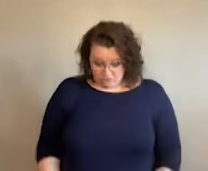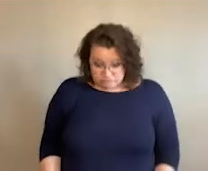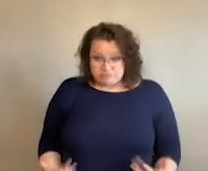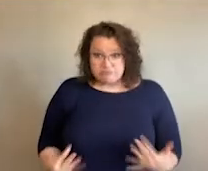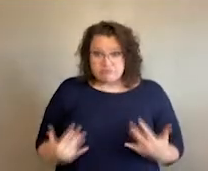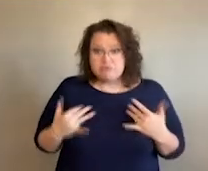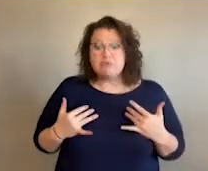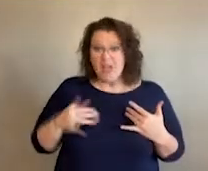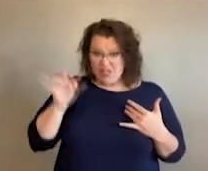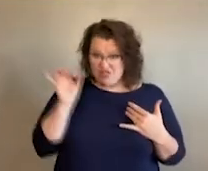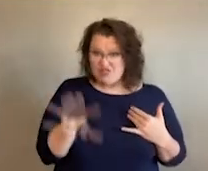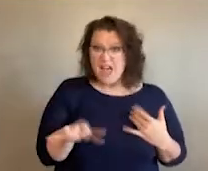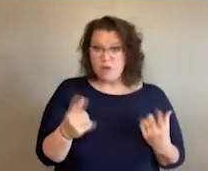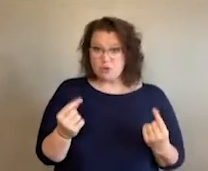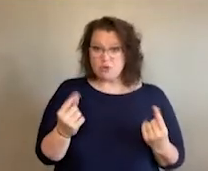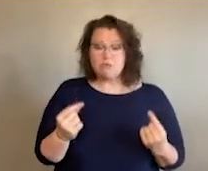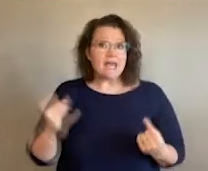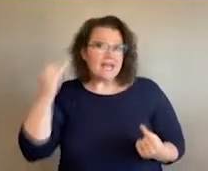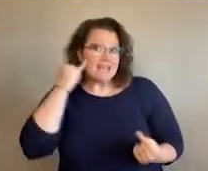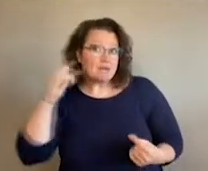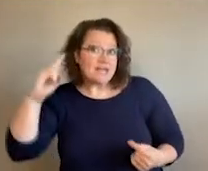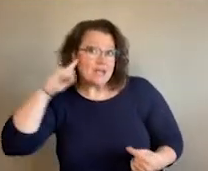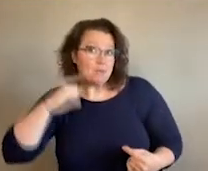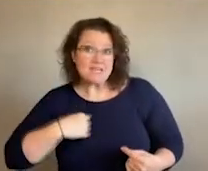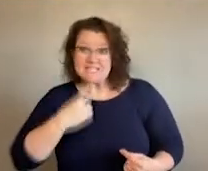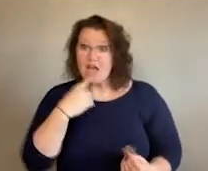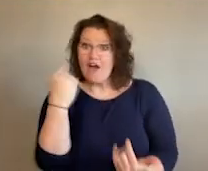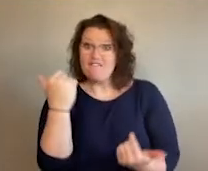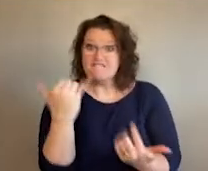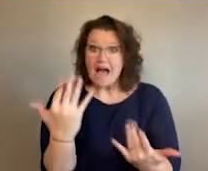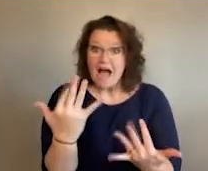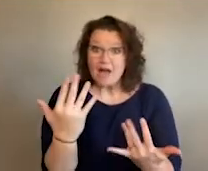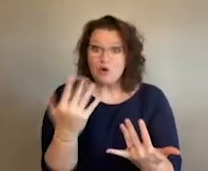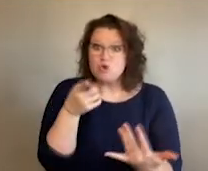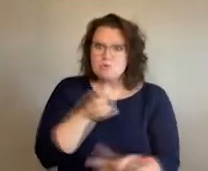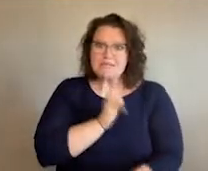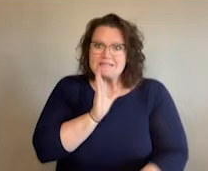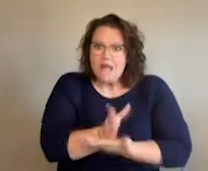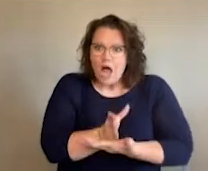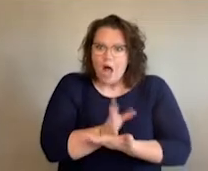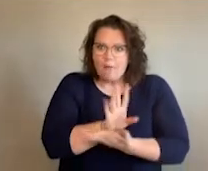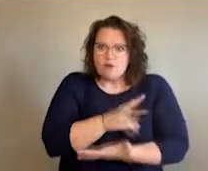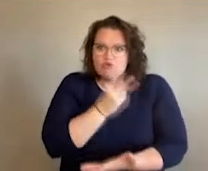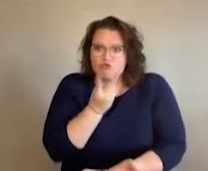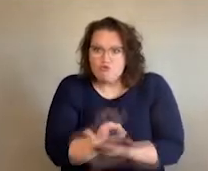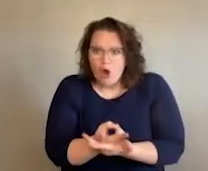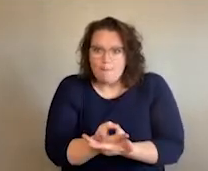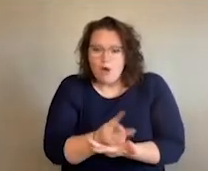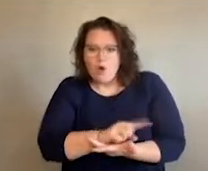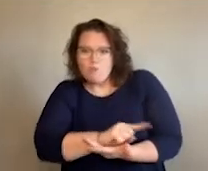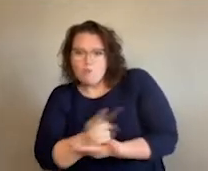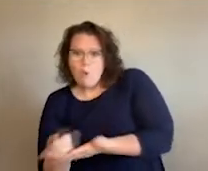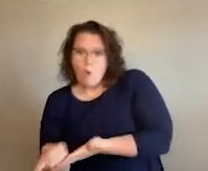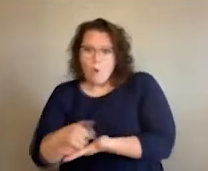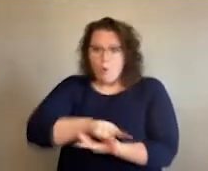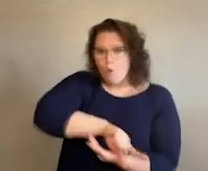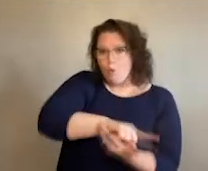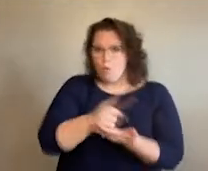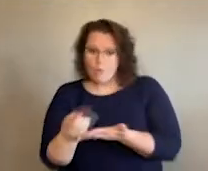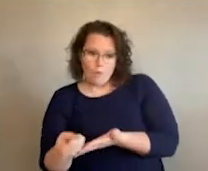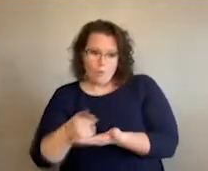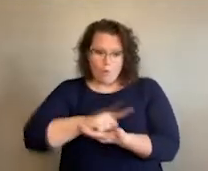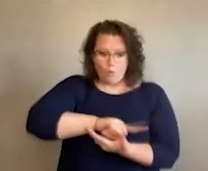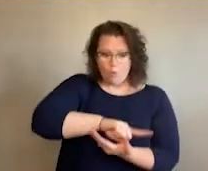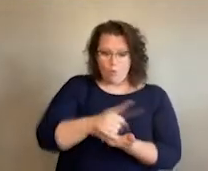every time you hear me yell fire, you're going to stop what we're doing, you're going to drop on the ground, and you're going to roll.